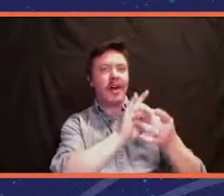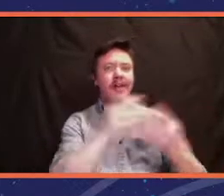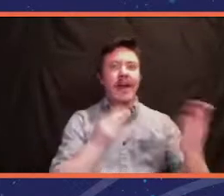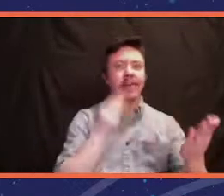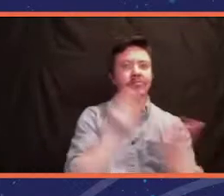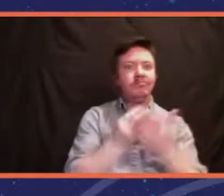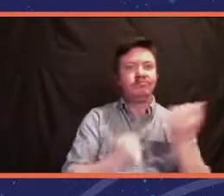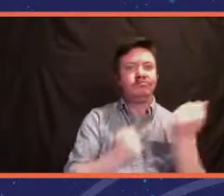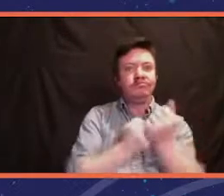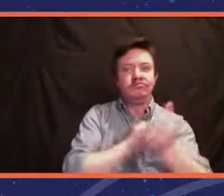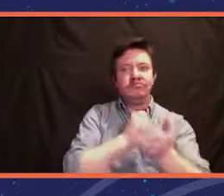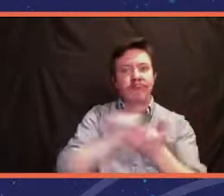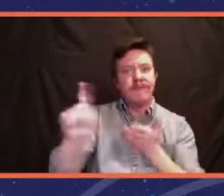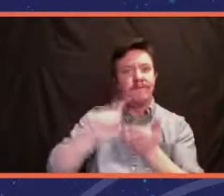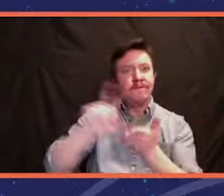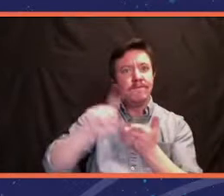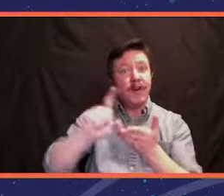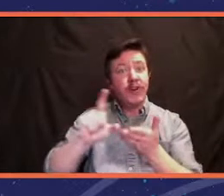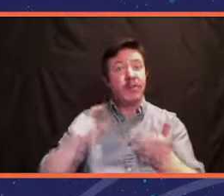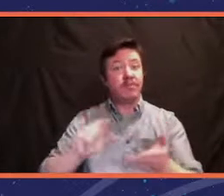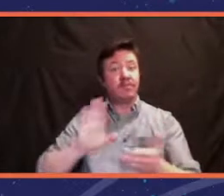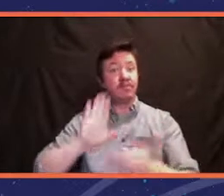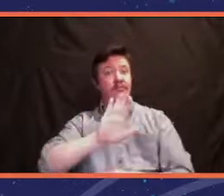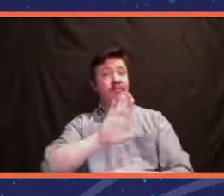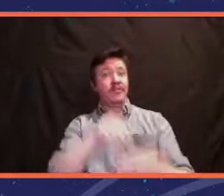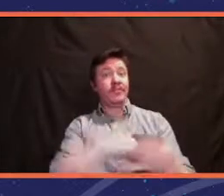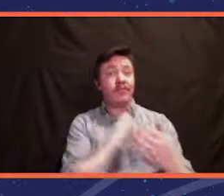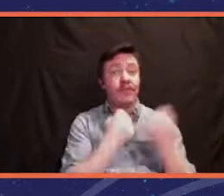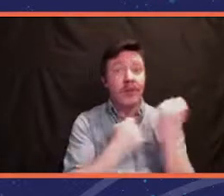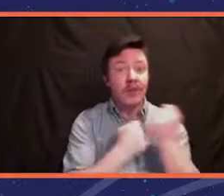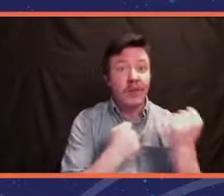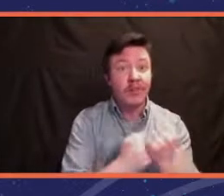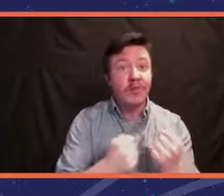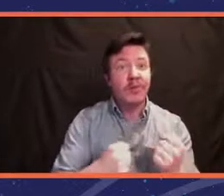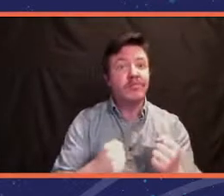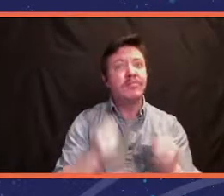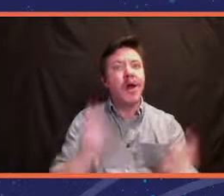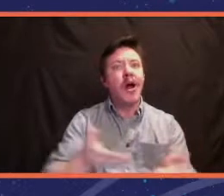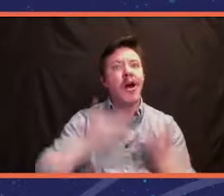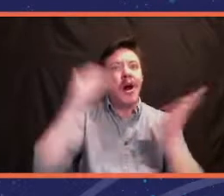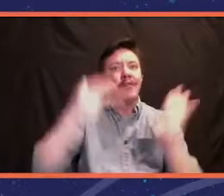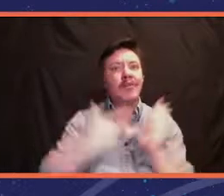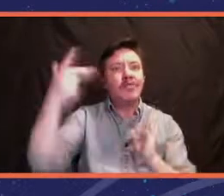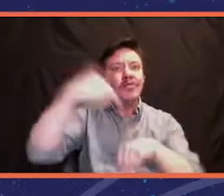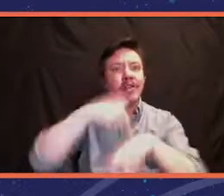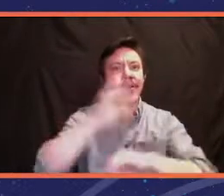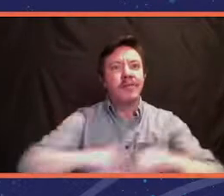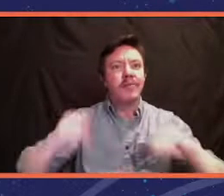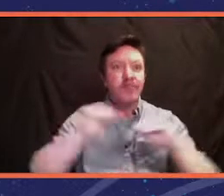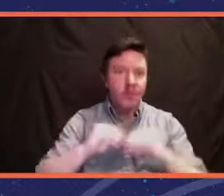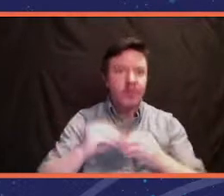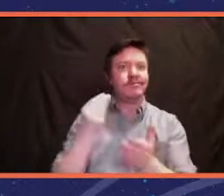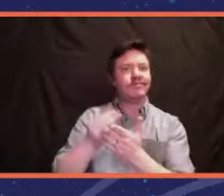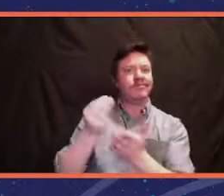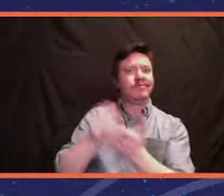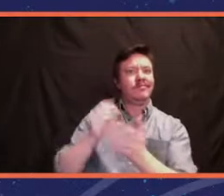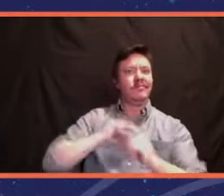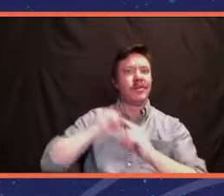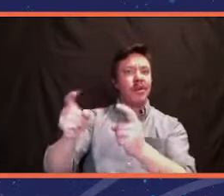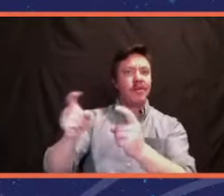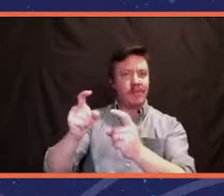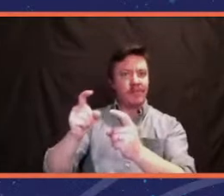were actually able to almost triple the amount of artists we offered the stipends to. But this also tripled our